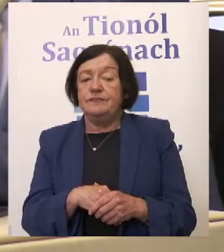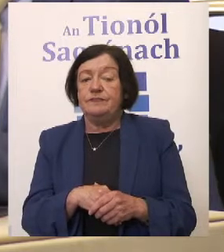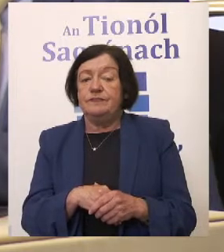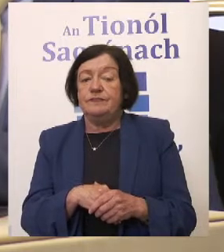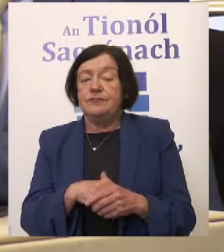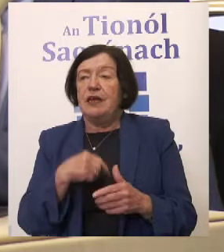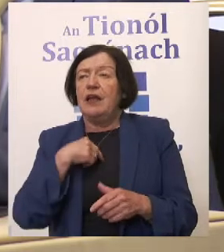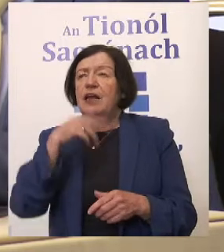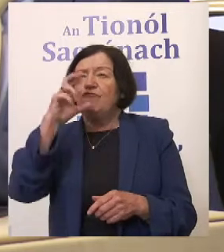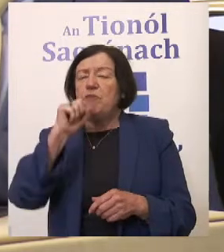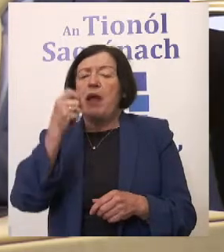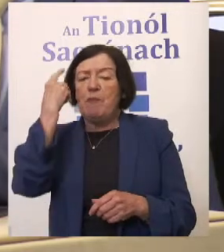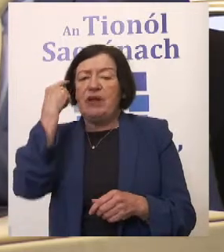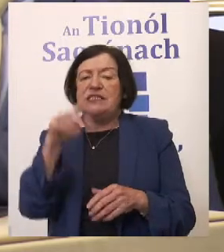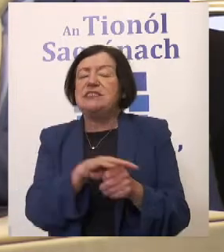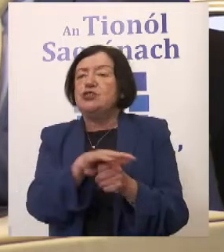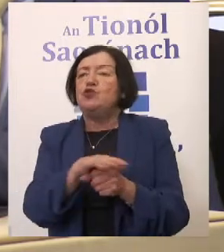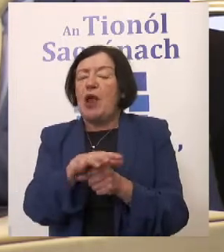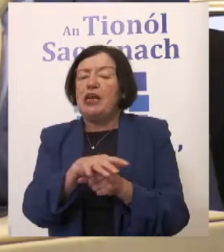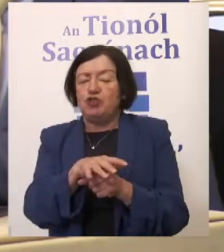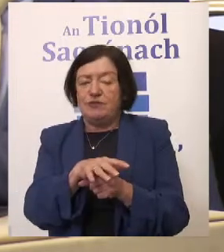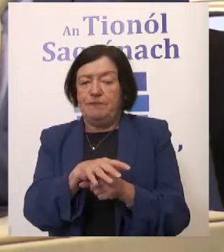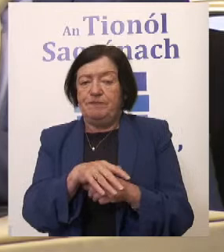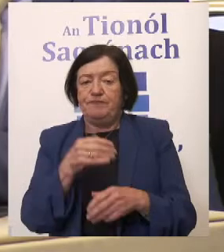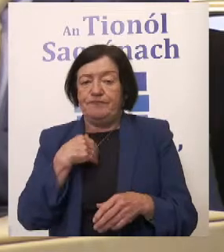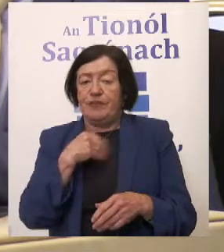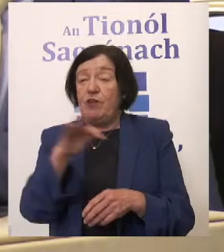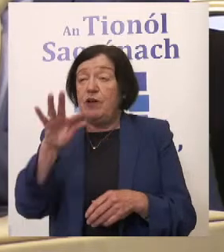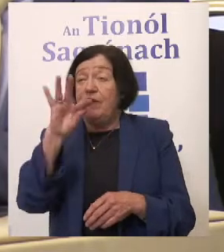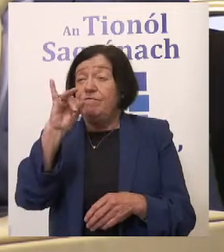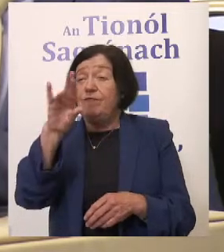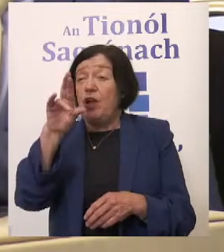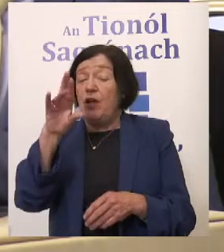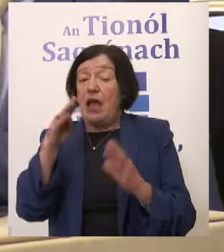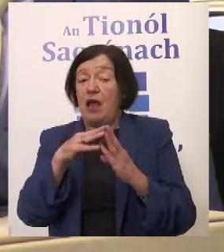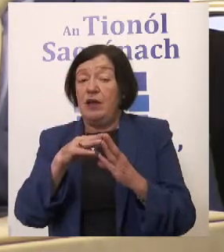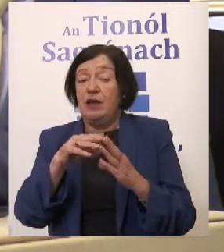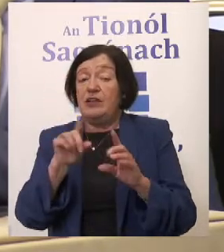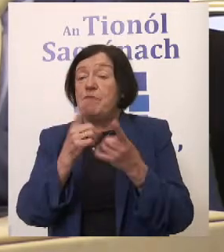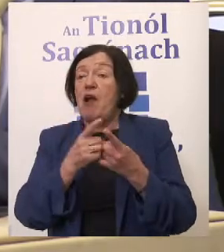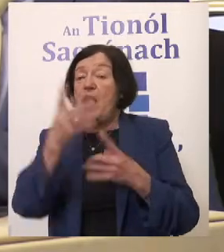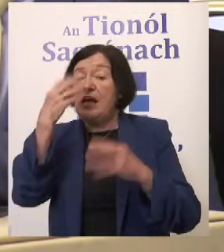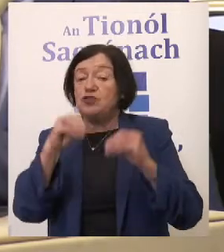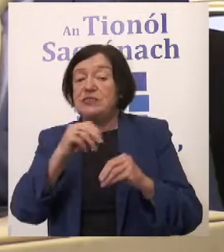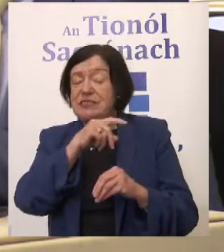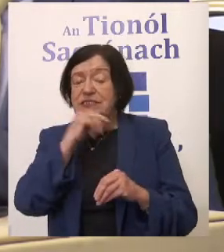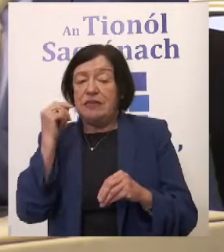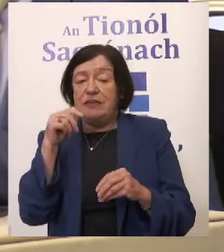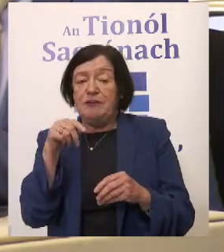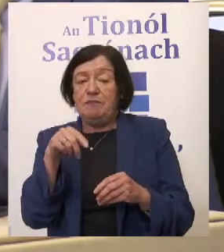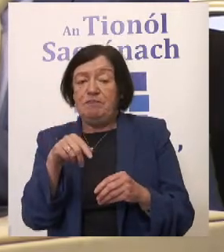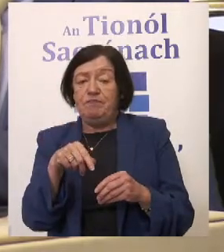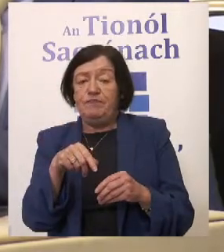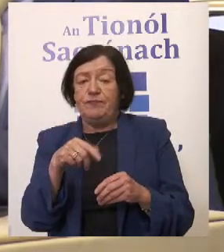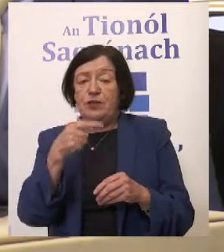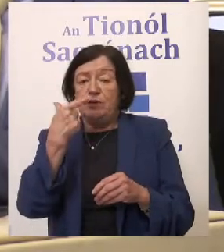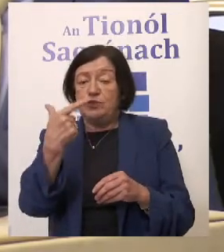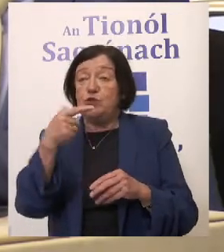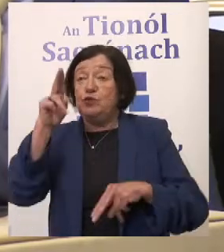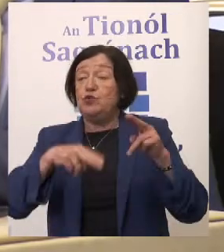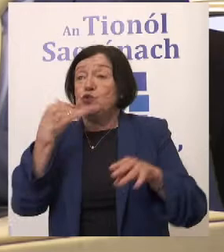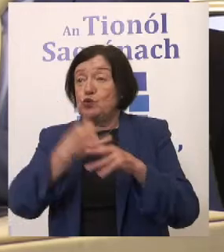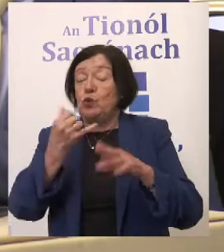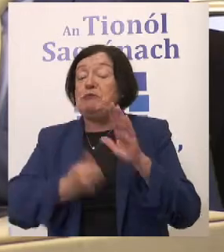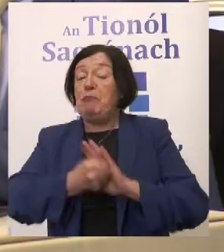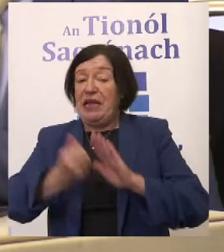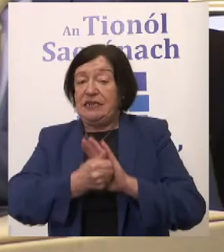I can recall a situation kind of out in Fairhouse where the Department of Education had decided that there was going to be 2 new schools being